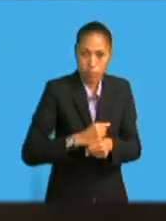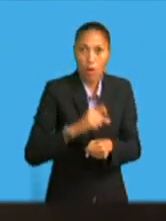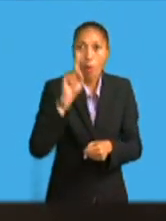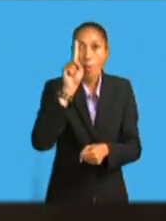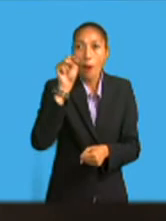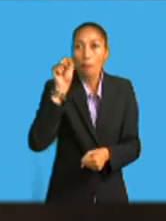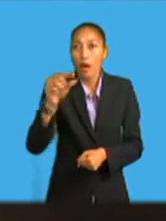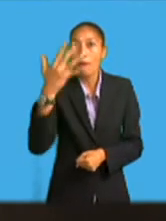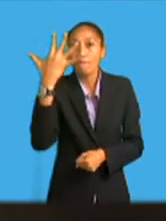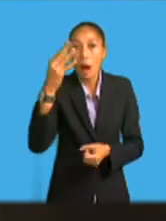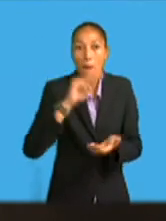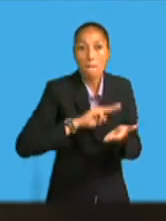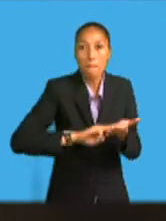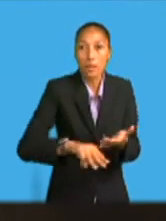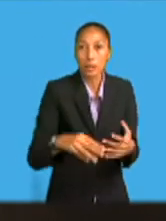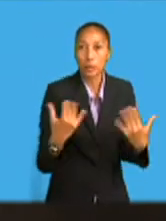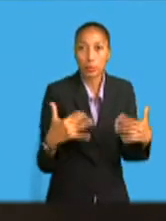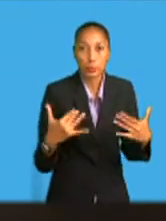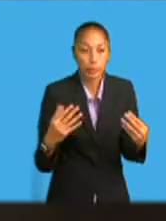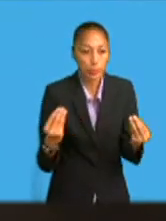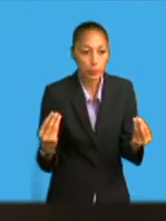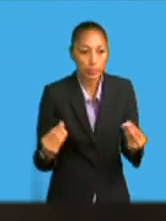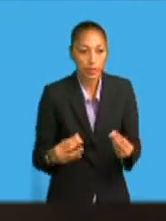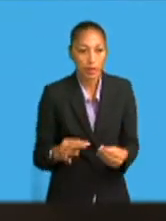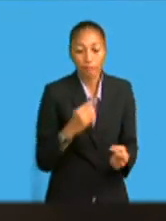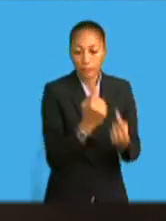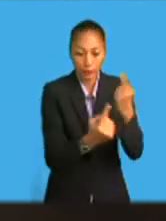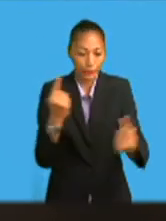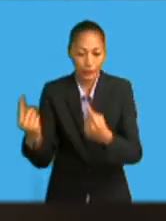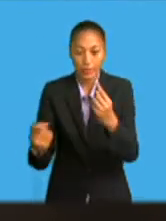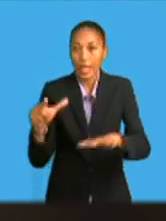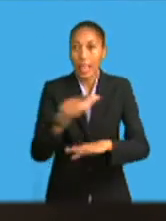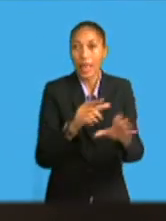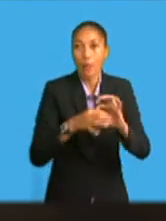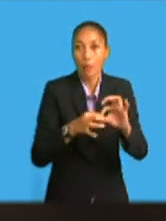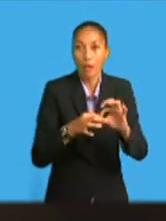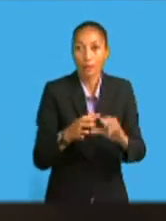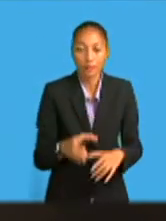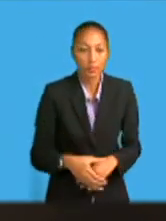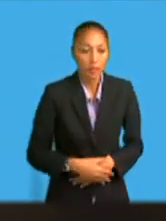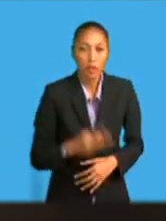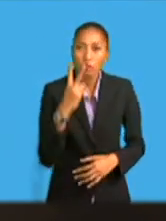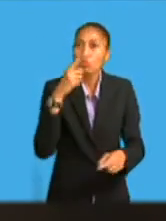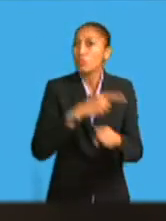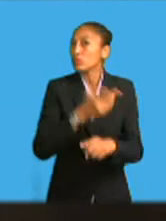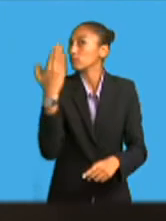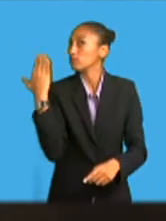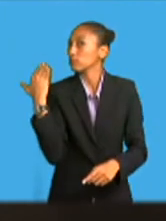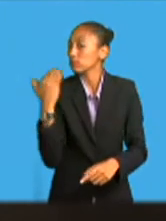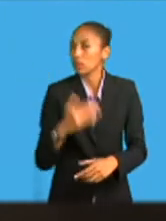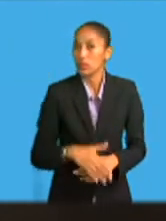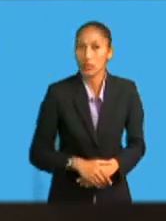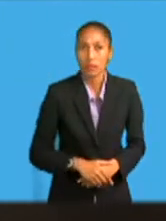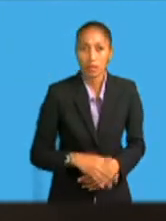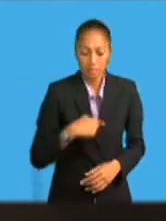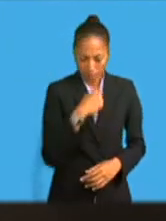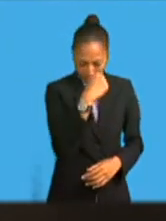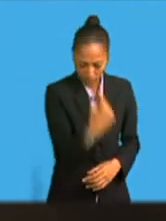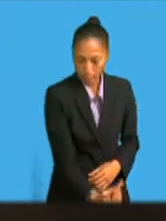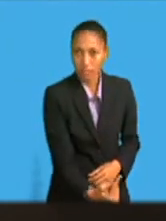$1.5 million to each pine landowners. 2 weeks ago, I